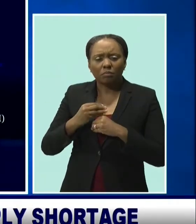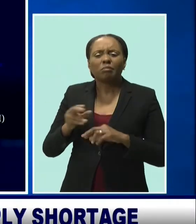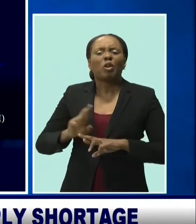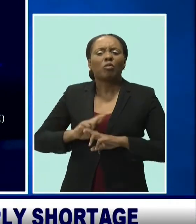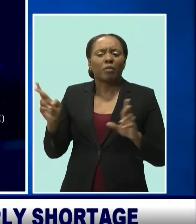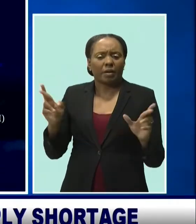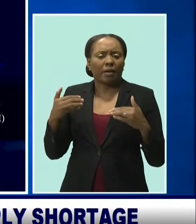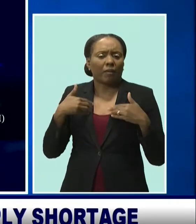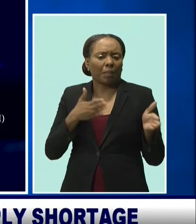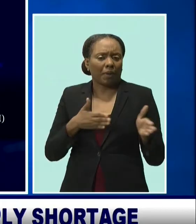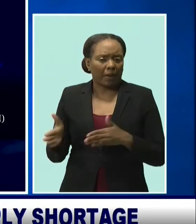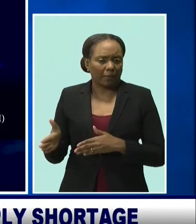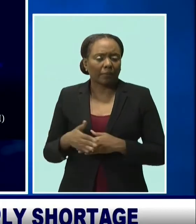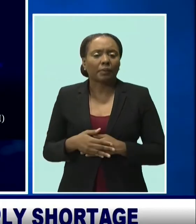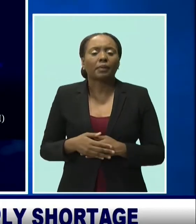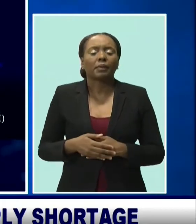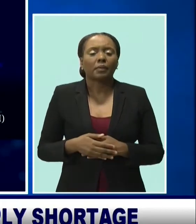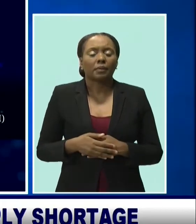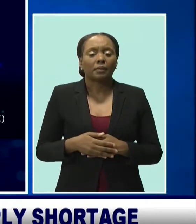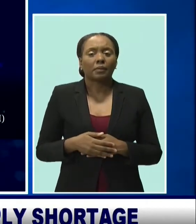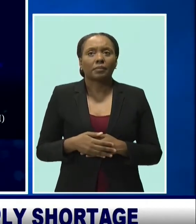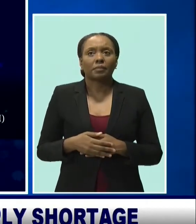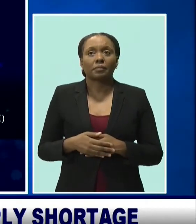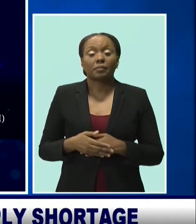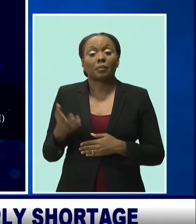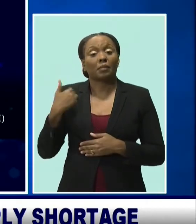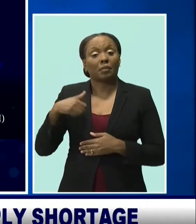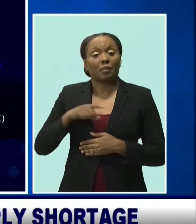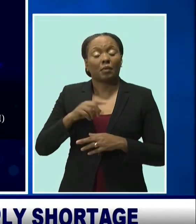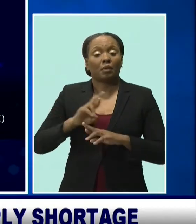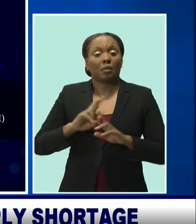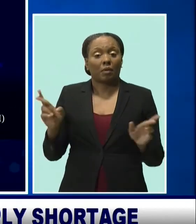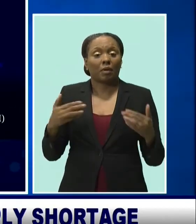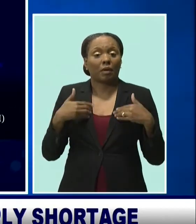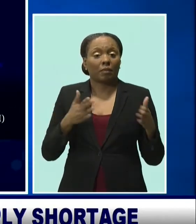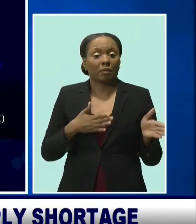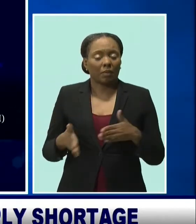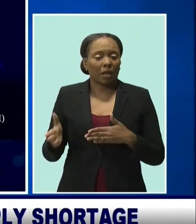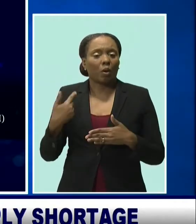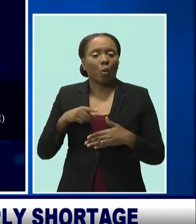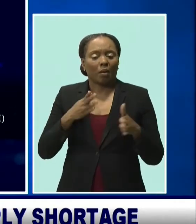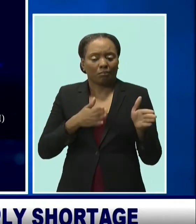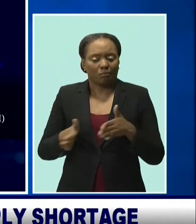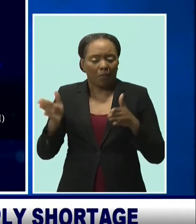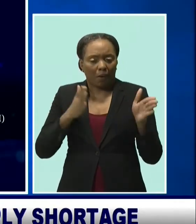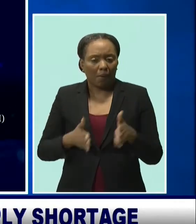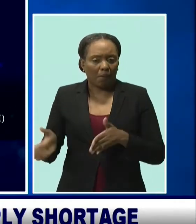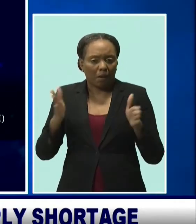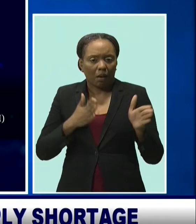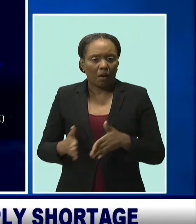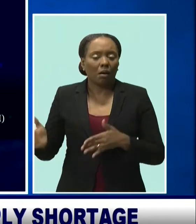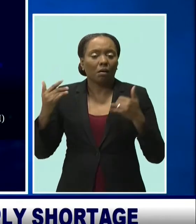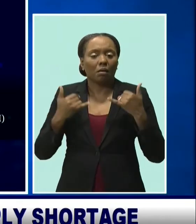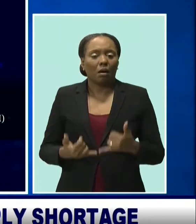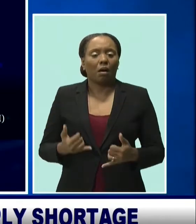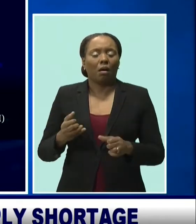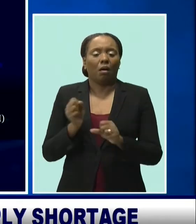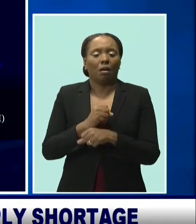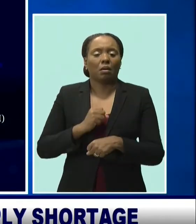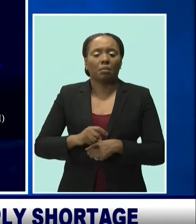proactive as a private sector, and plans are in place to ensure that